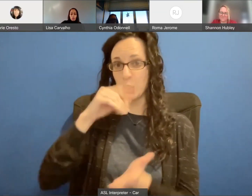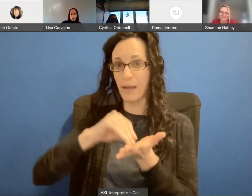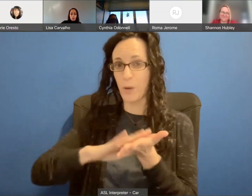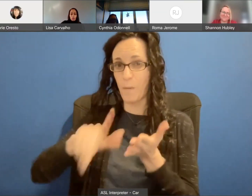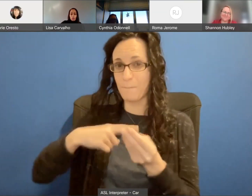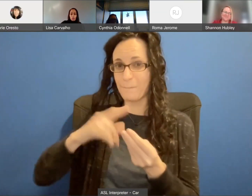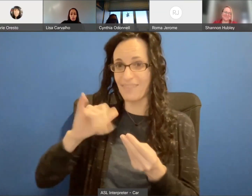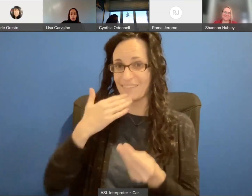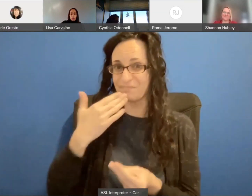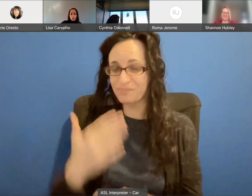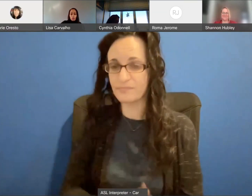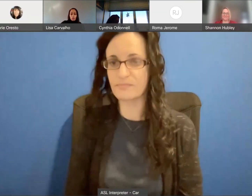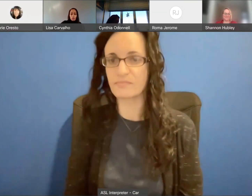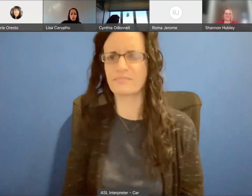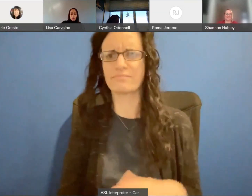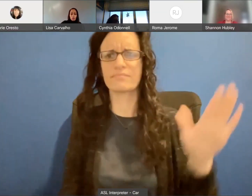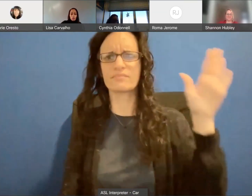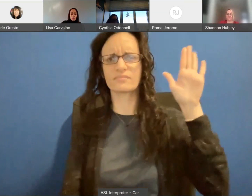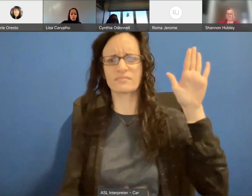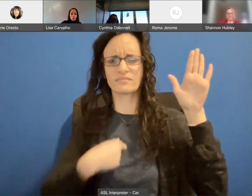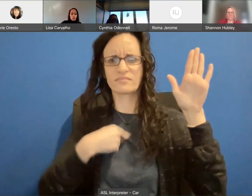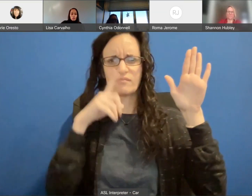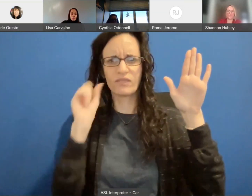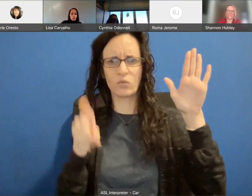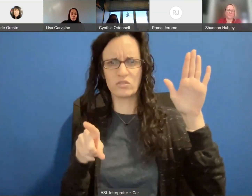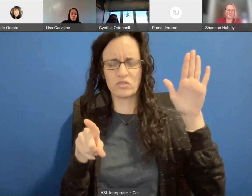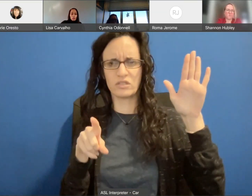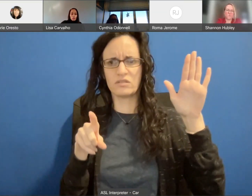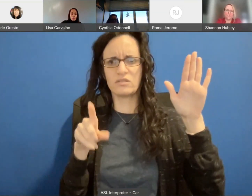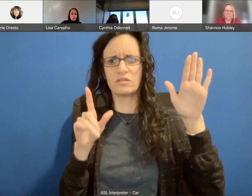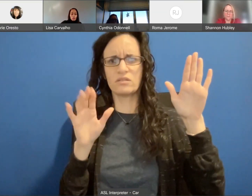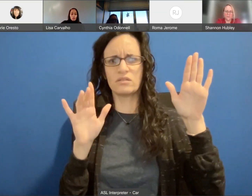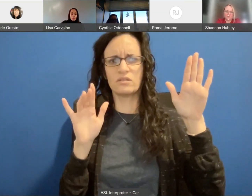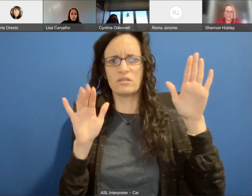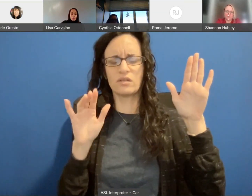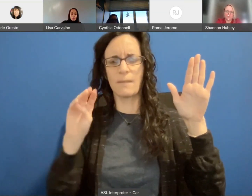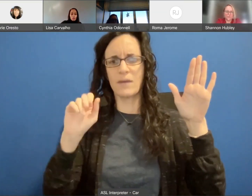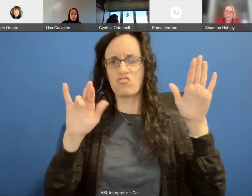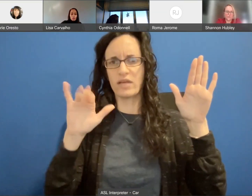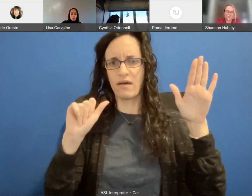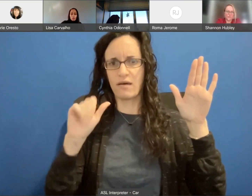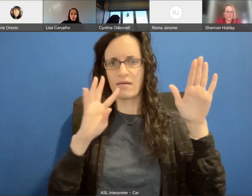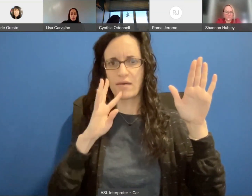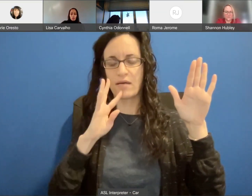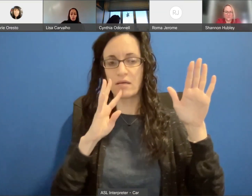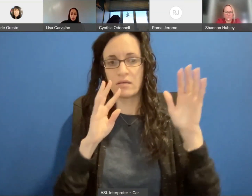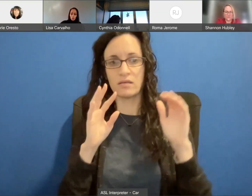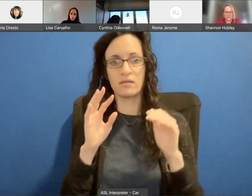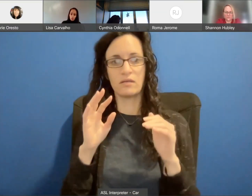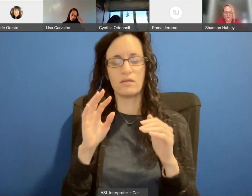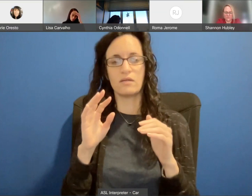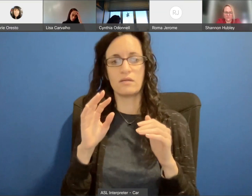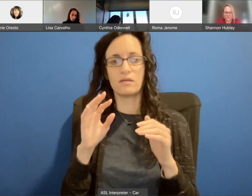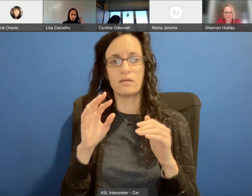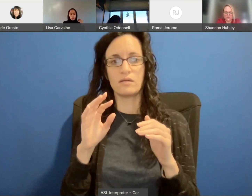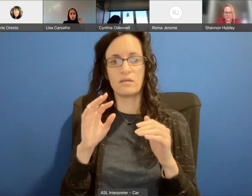Thanks. I do have a question. And is it something to help a person try to discern whether